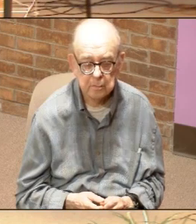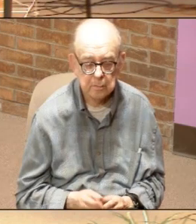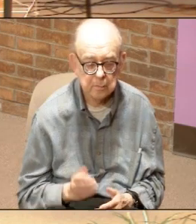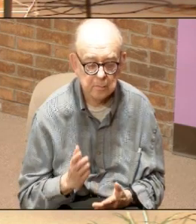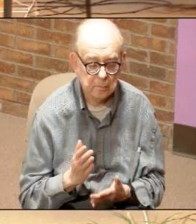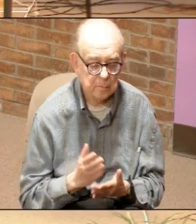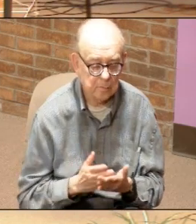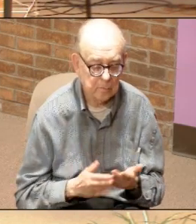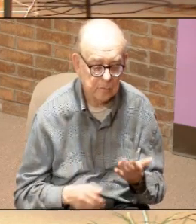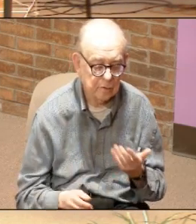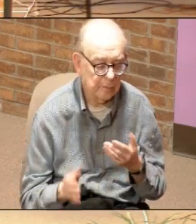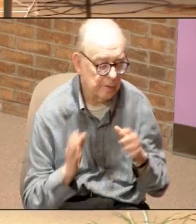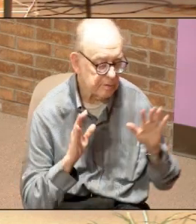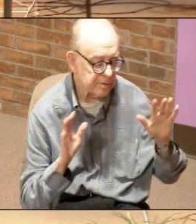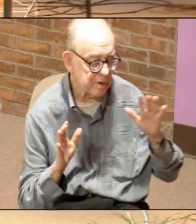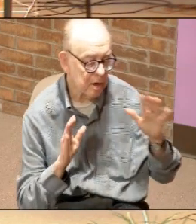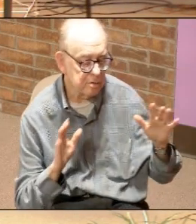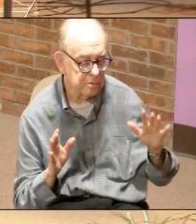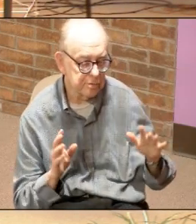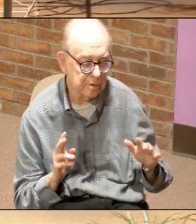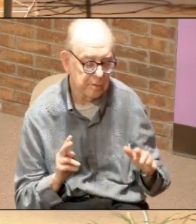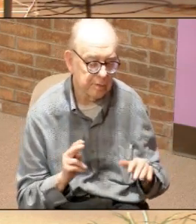some of the sounds of nature.